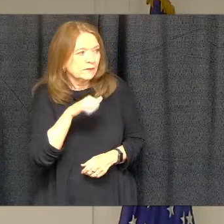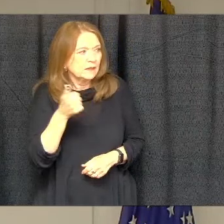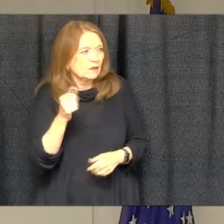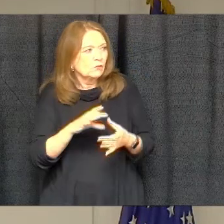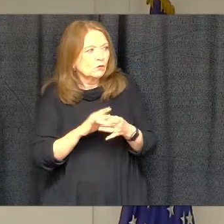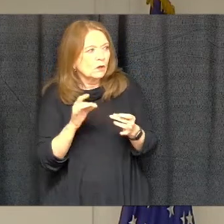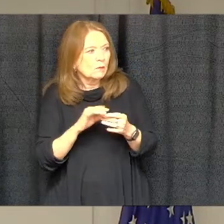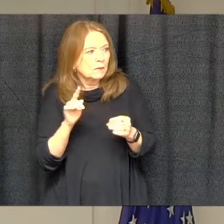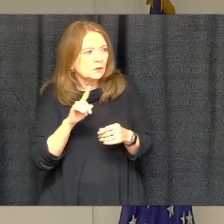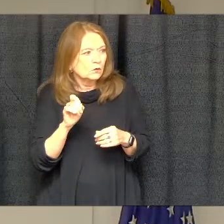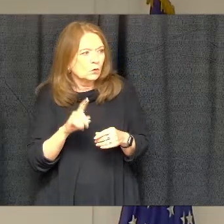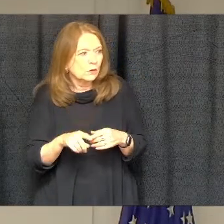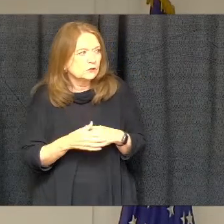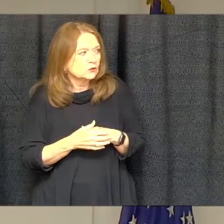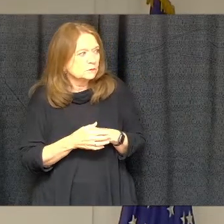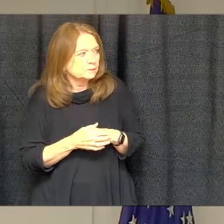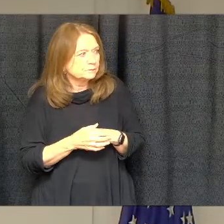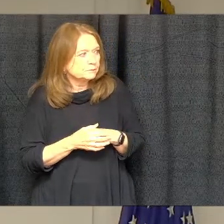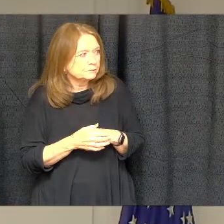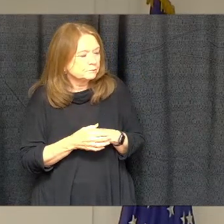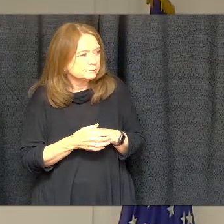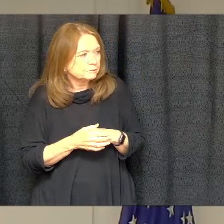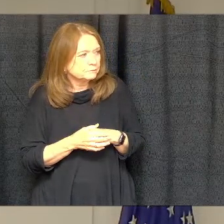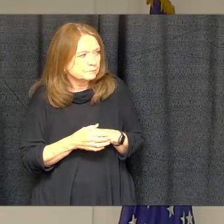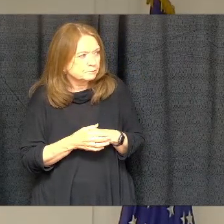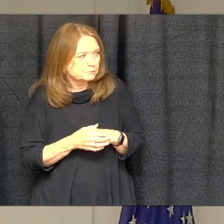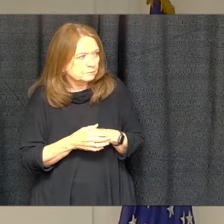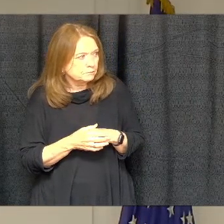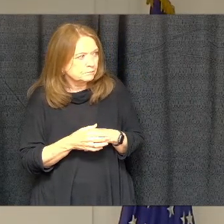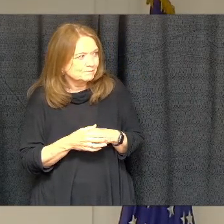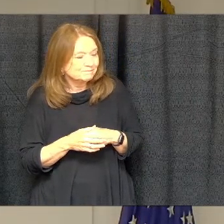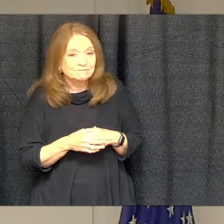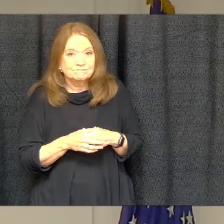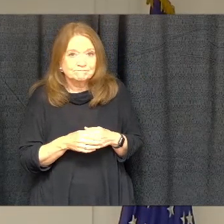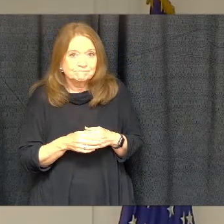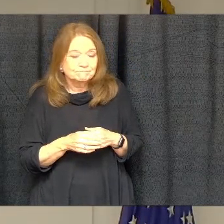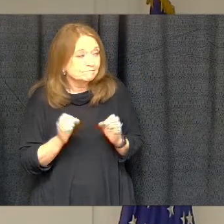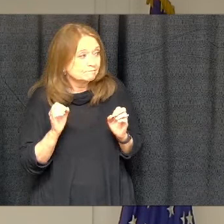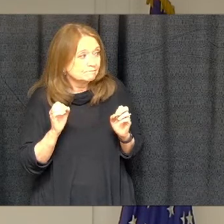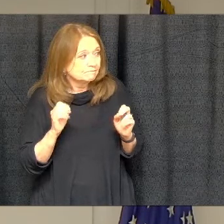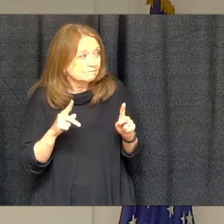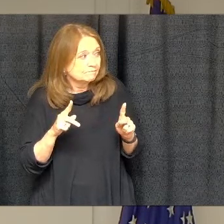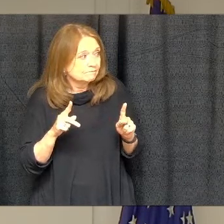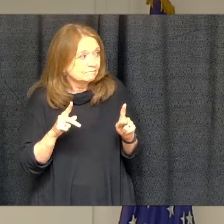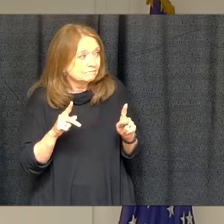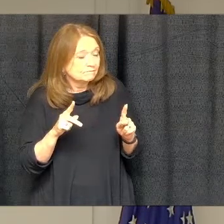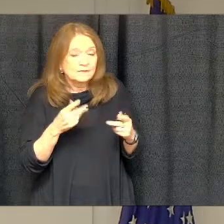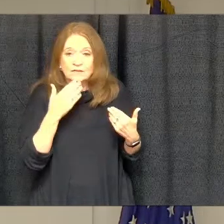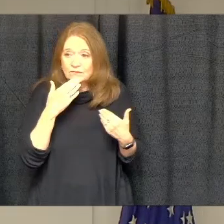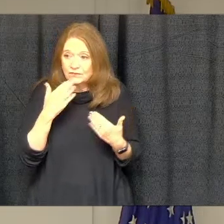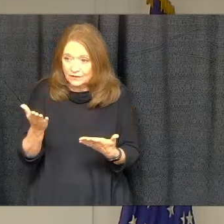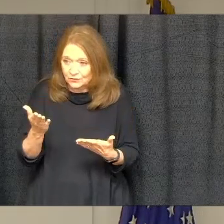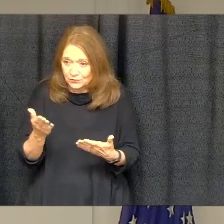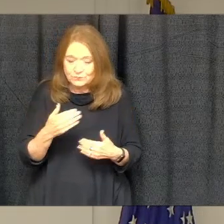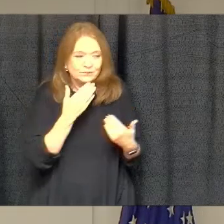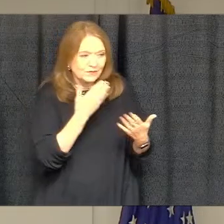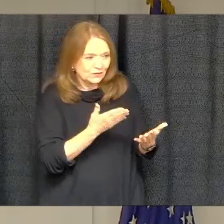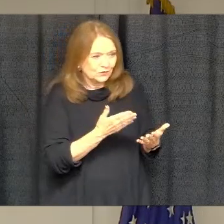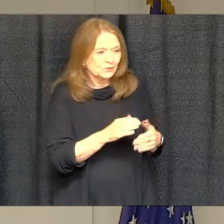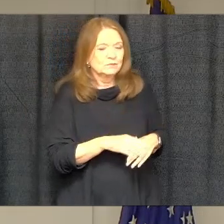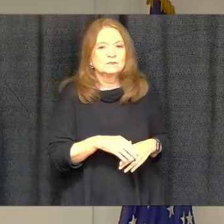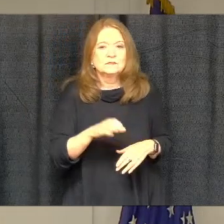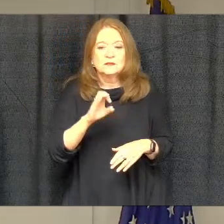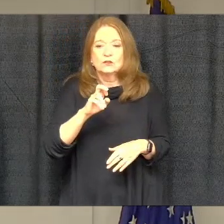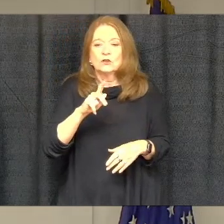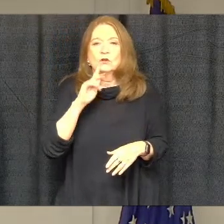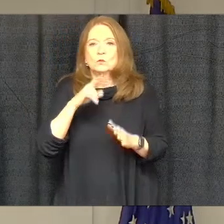or question regarding ordinance 147? Okay, Mr. Tindall, thank you. I'm done. Thank you. Madam Clerk, will